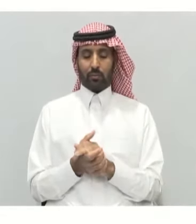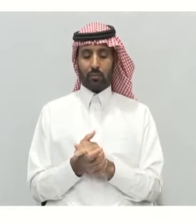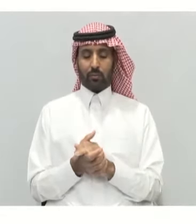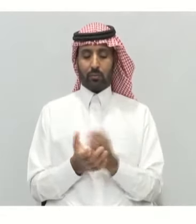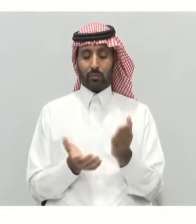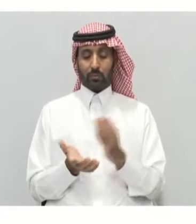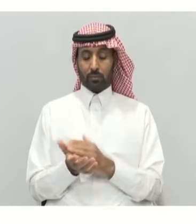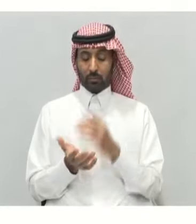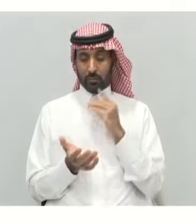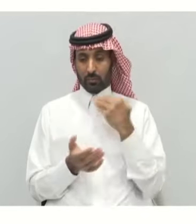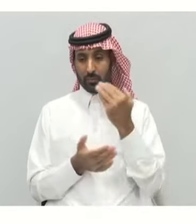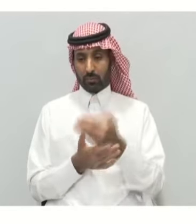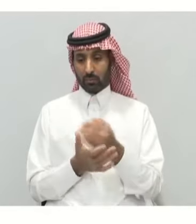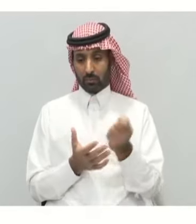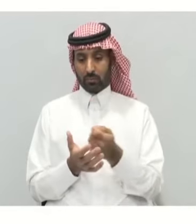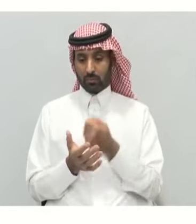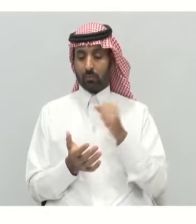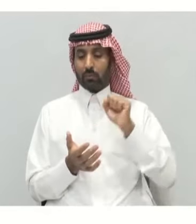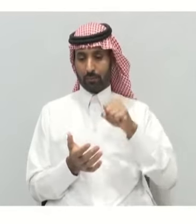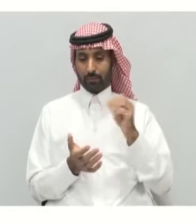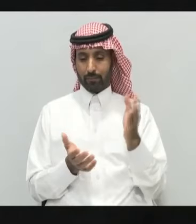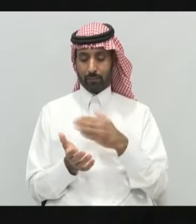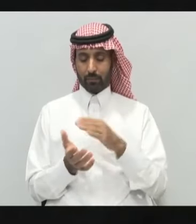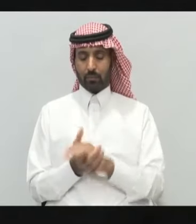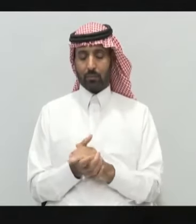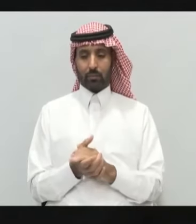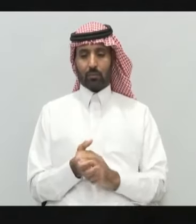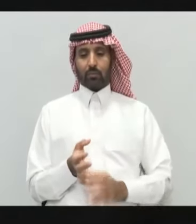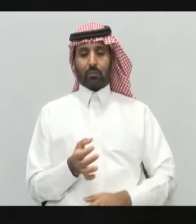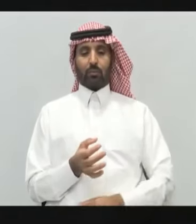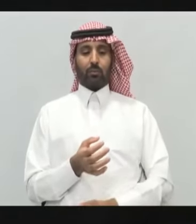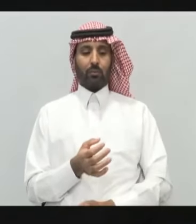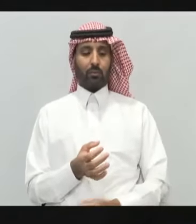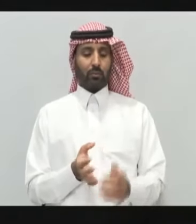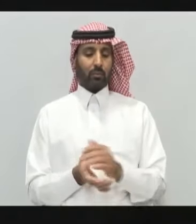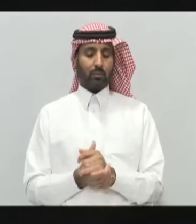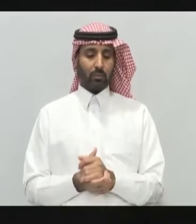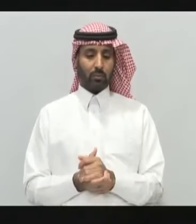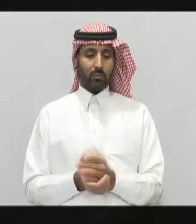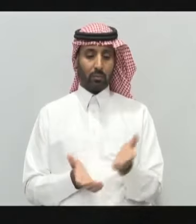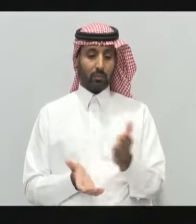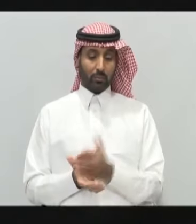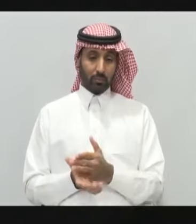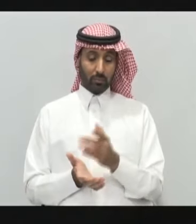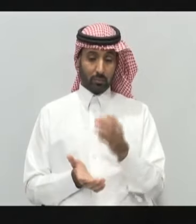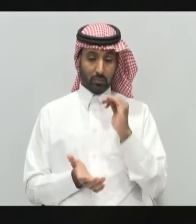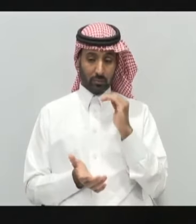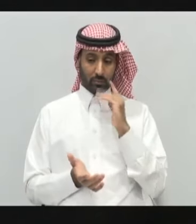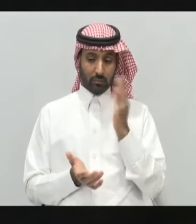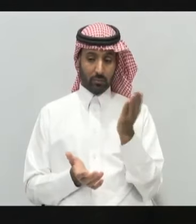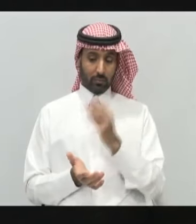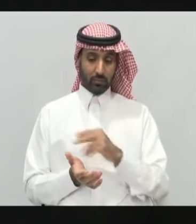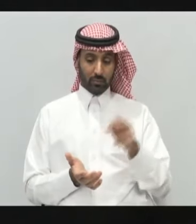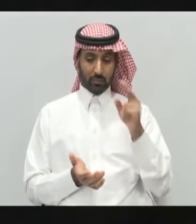So we'll go back to the question and we write, yes, they do. So these are the answers of